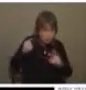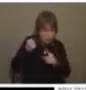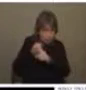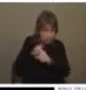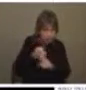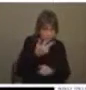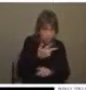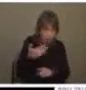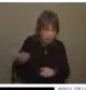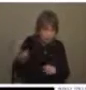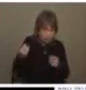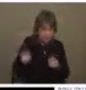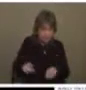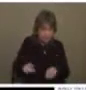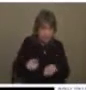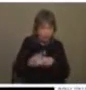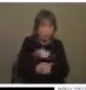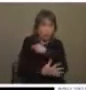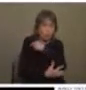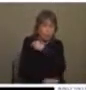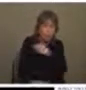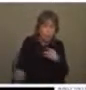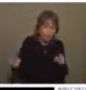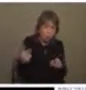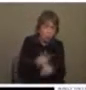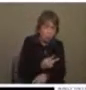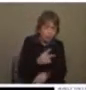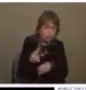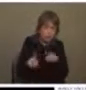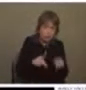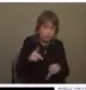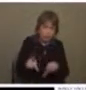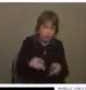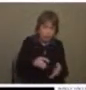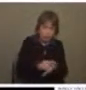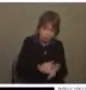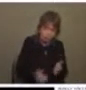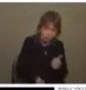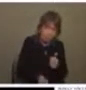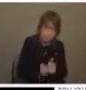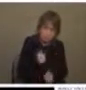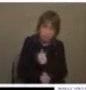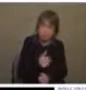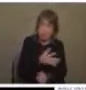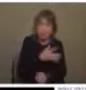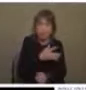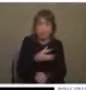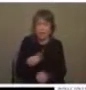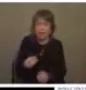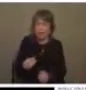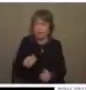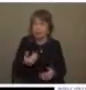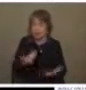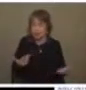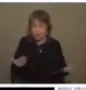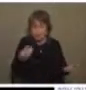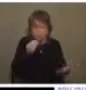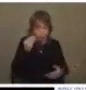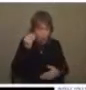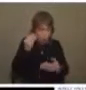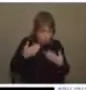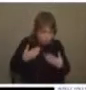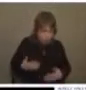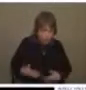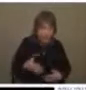three things happen. One, the poorest and most disadvantaged residents are more vulnerable. They're exposed to severe consequences in their neighborhoods, their homes, and their